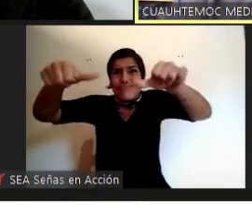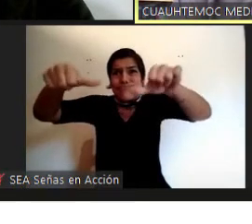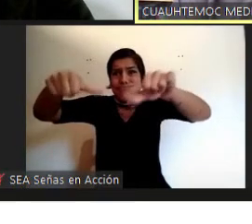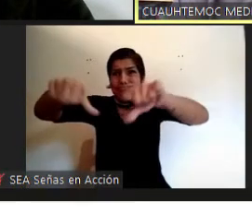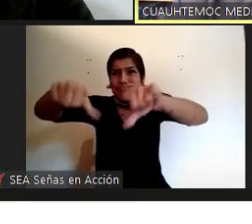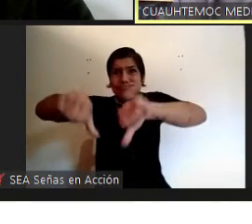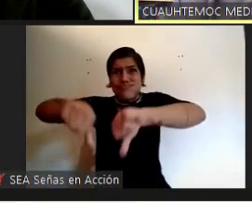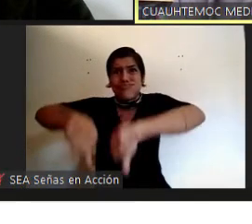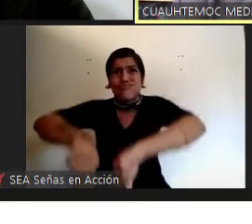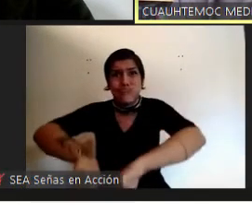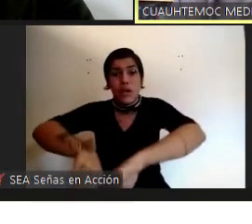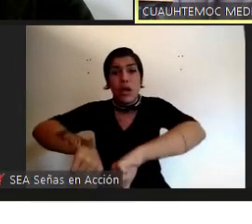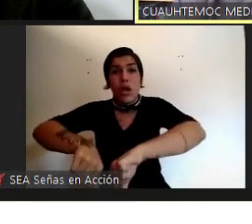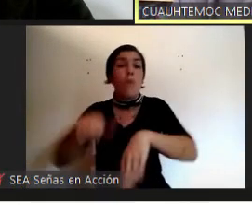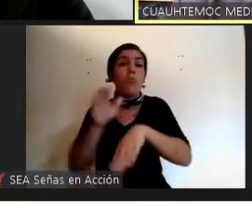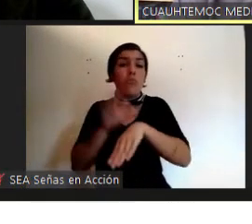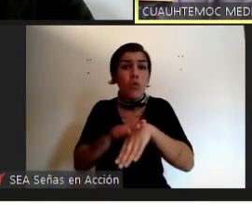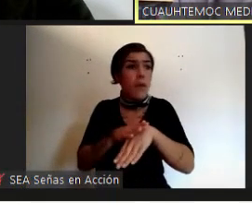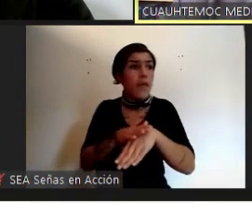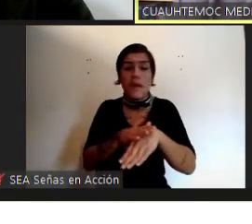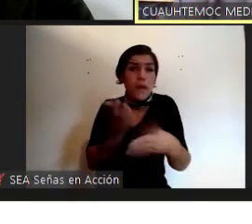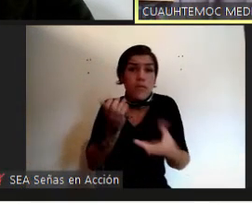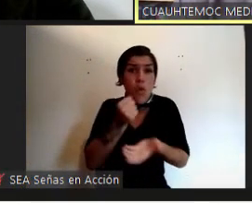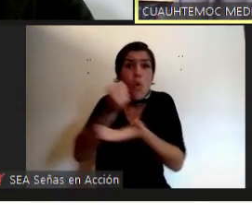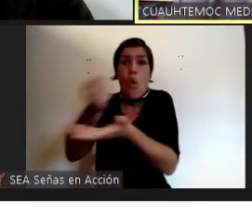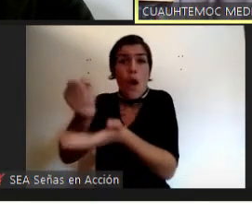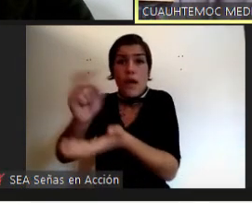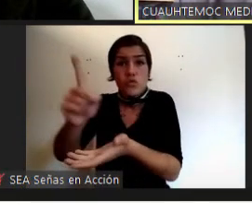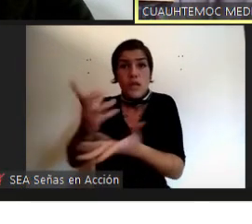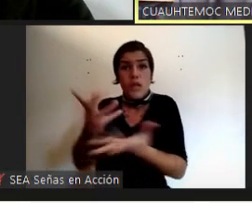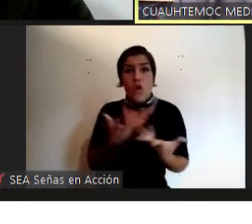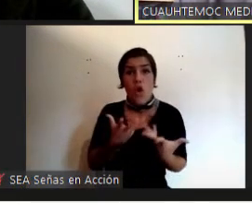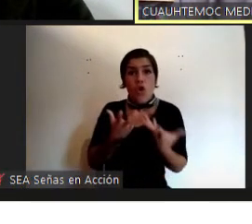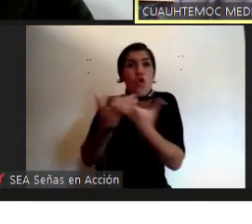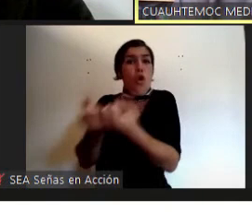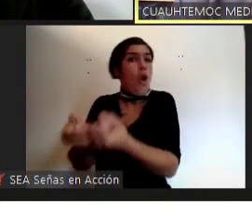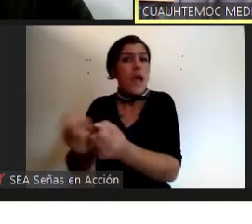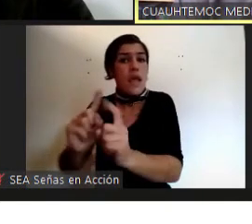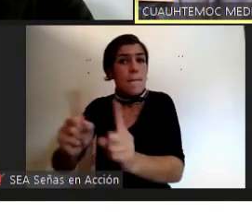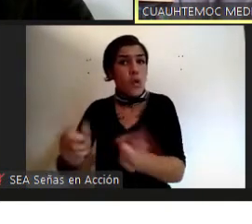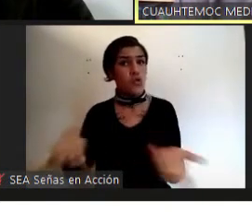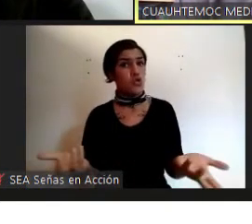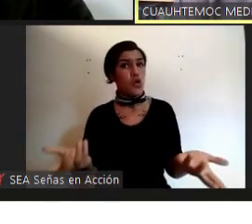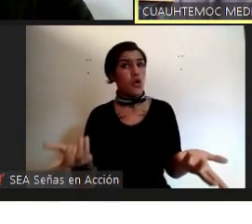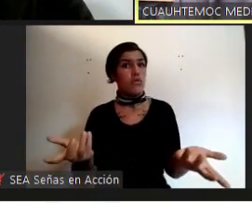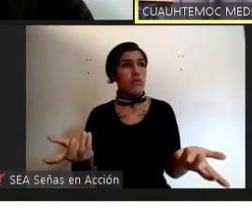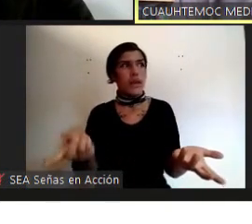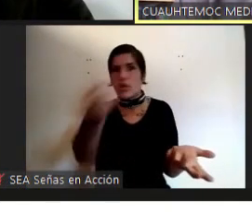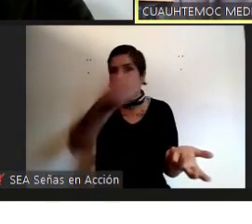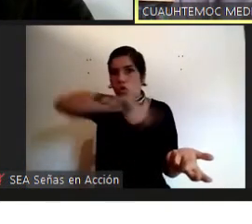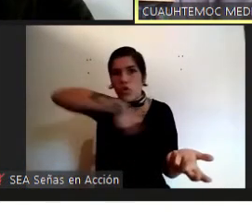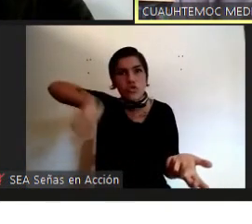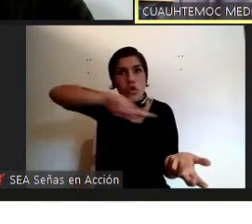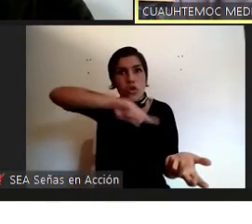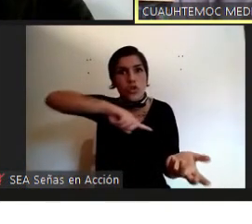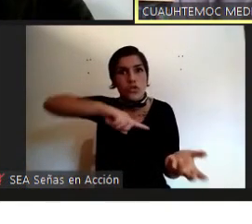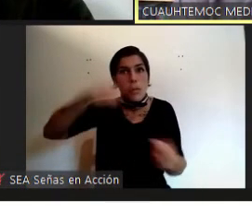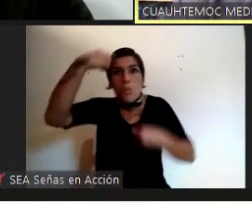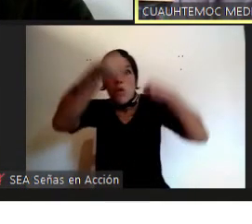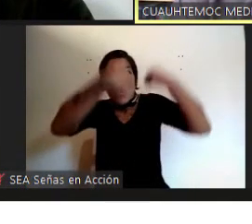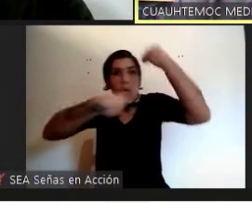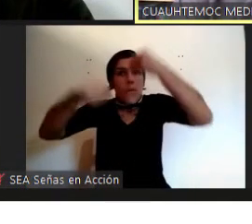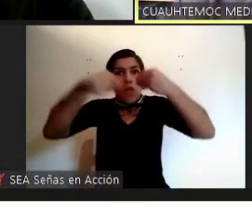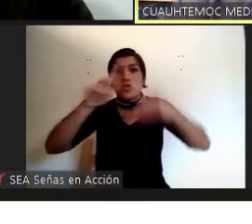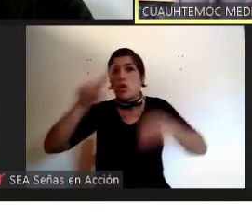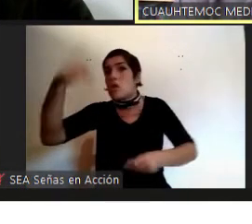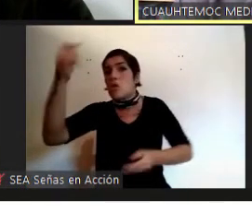structure of support that will be sufficiently big in order for us to see it as an international problem, that Mali